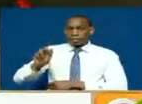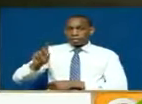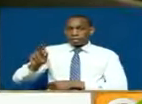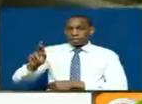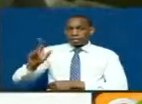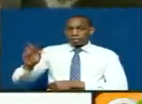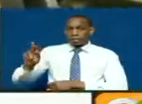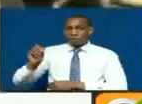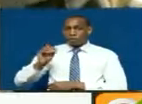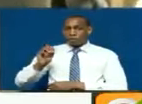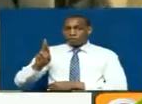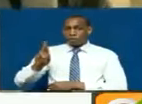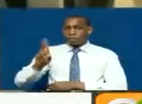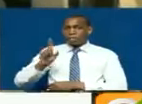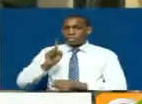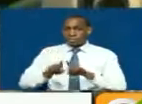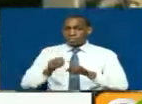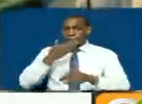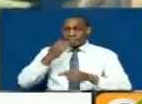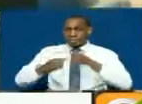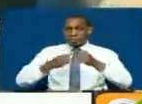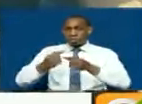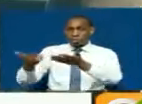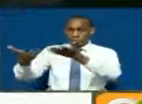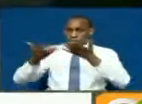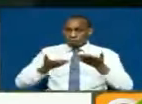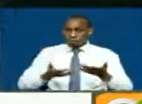the need to keep up with trends.